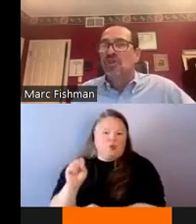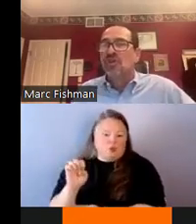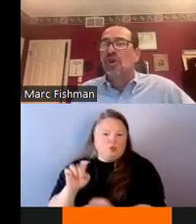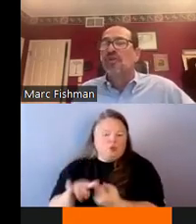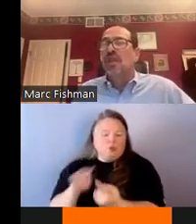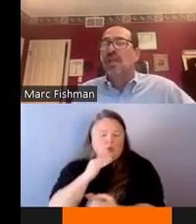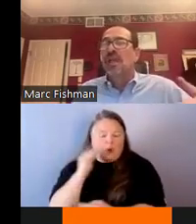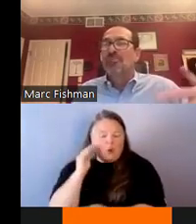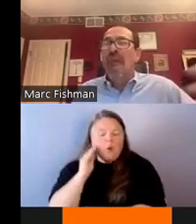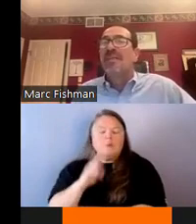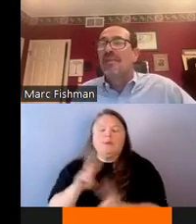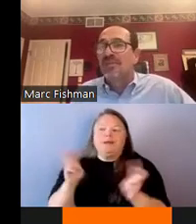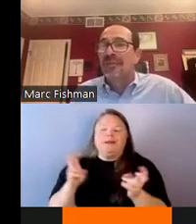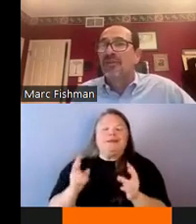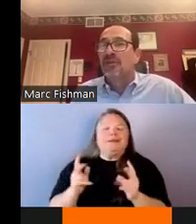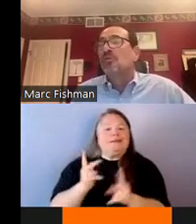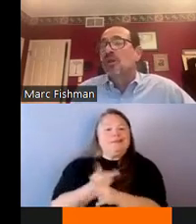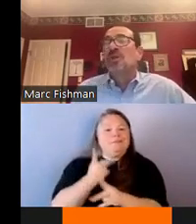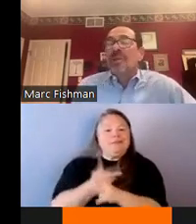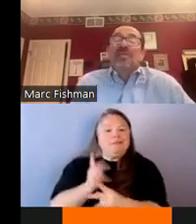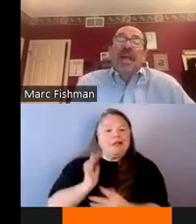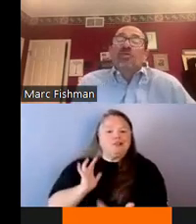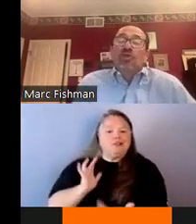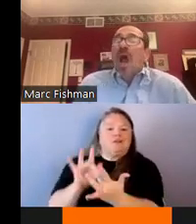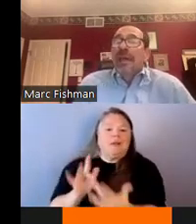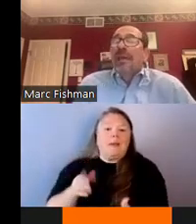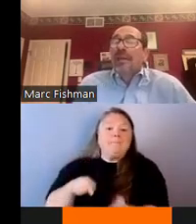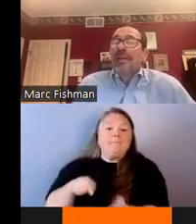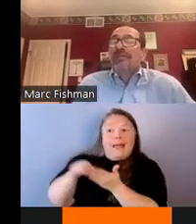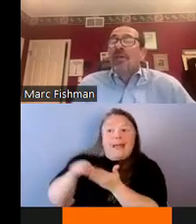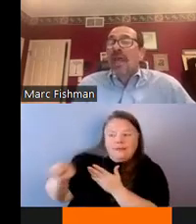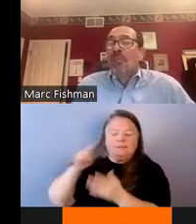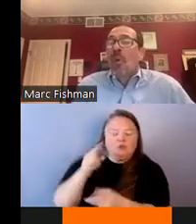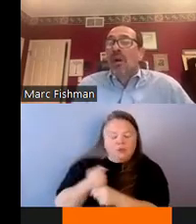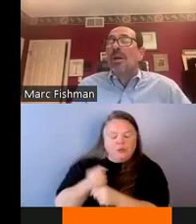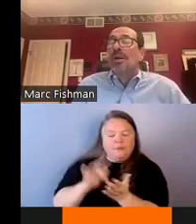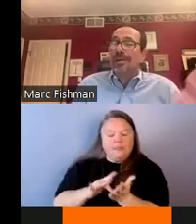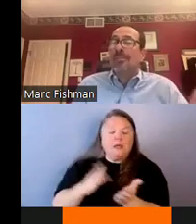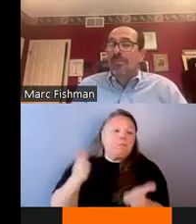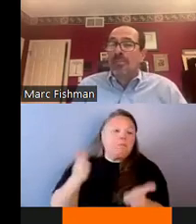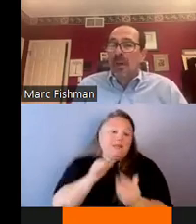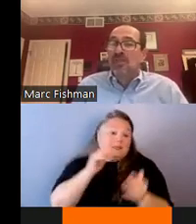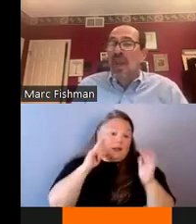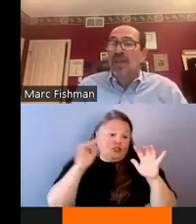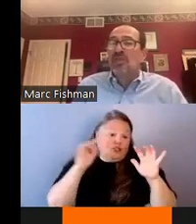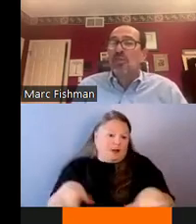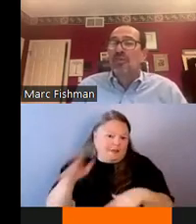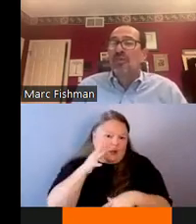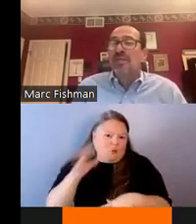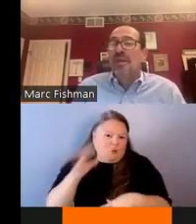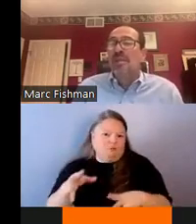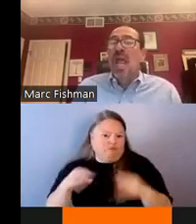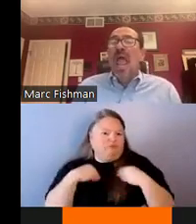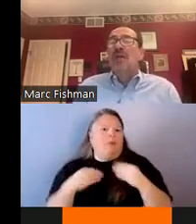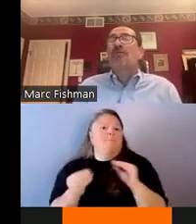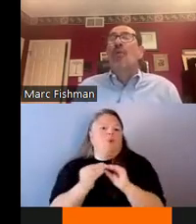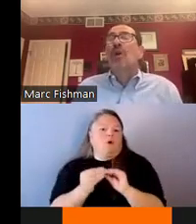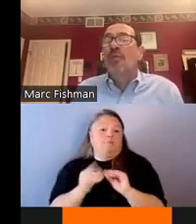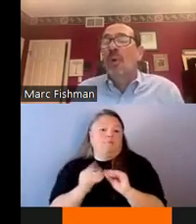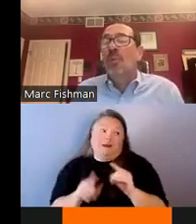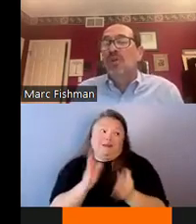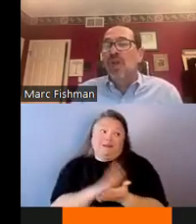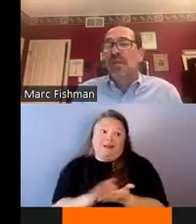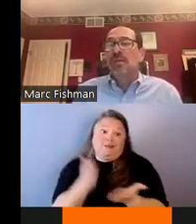keep in touch assertively, pay them to get the dose. Maybe it's not so shocking that they'll get more, but it's a nice proof of concept.